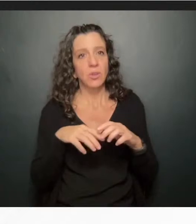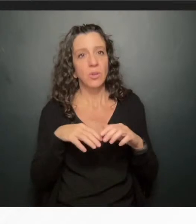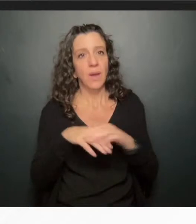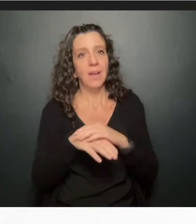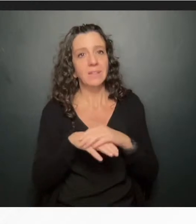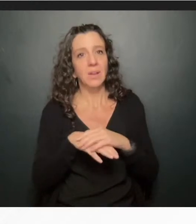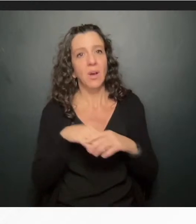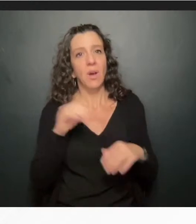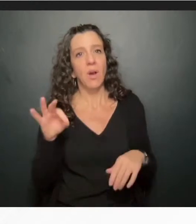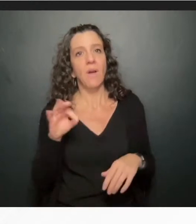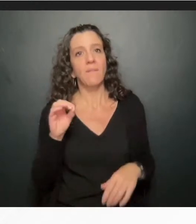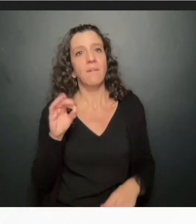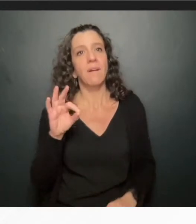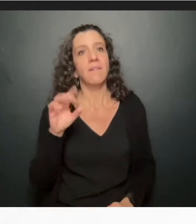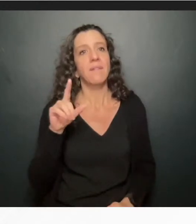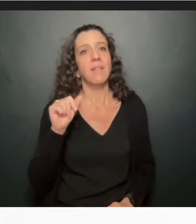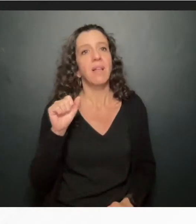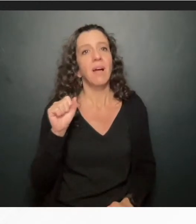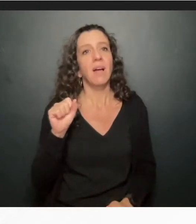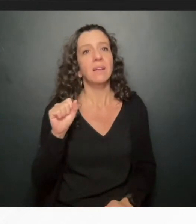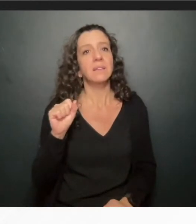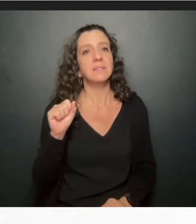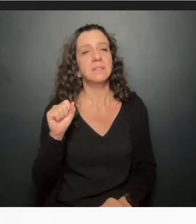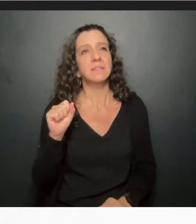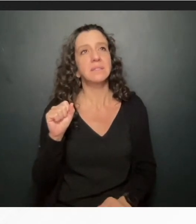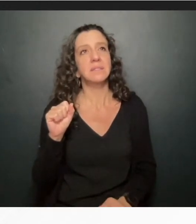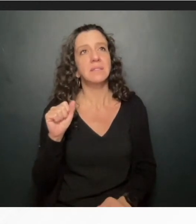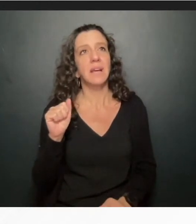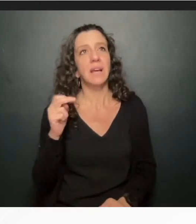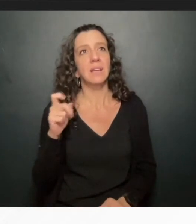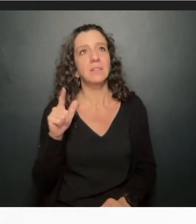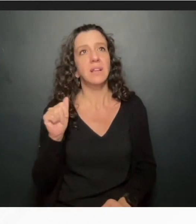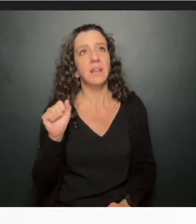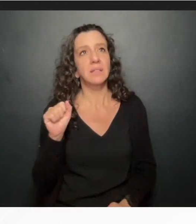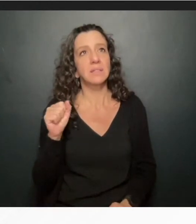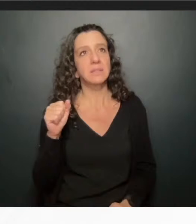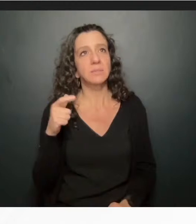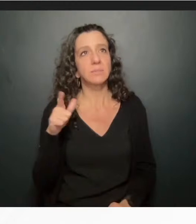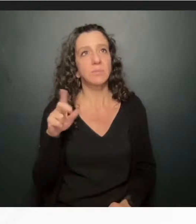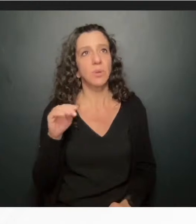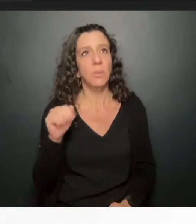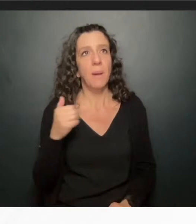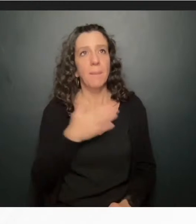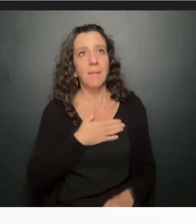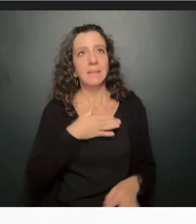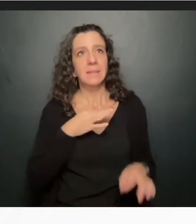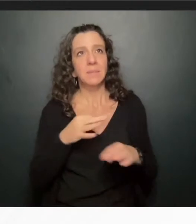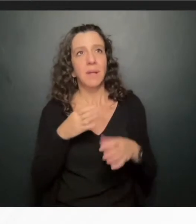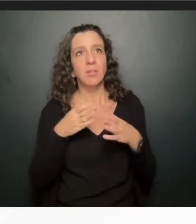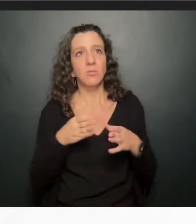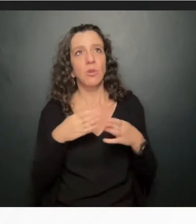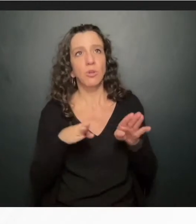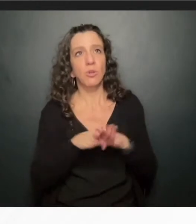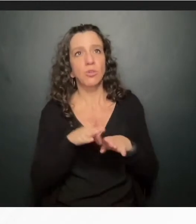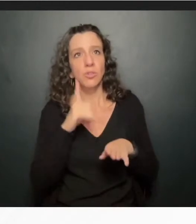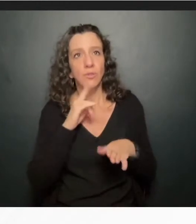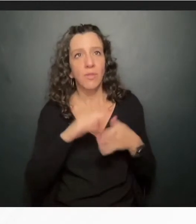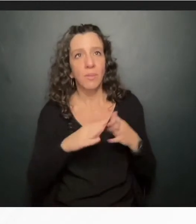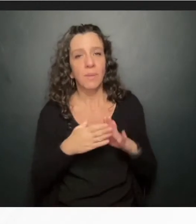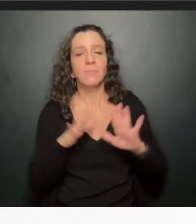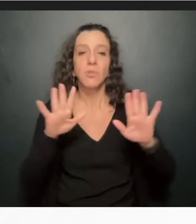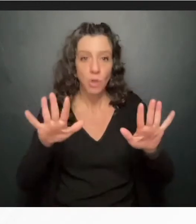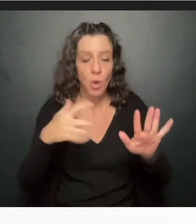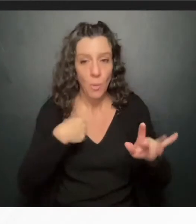Please explain for the road closure into the community. So we have to take a lot of things into consideration, and